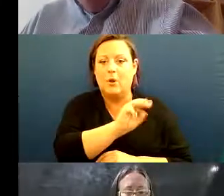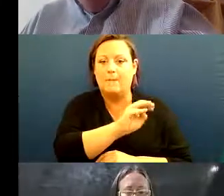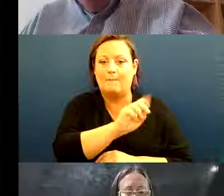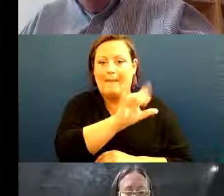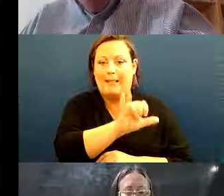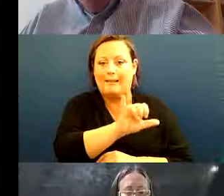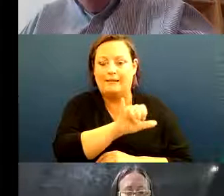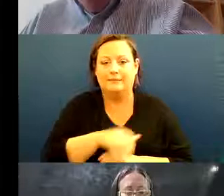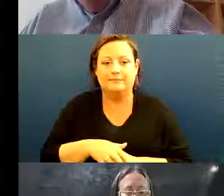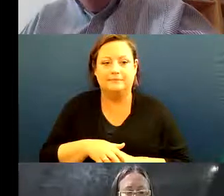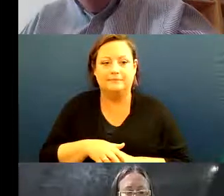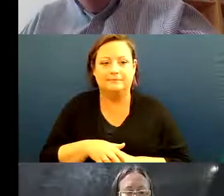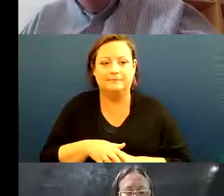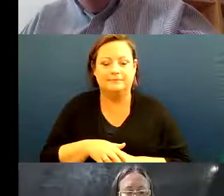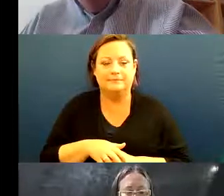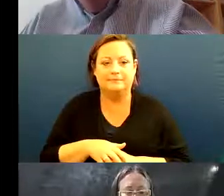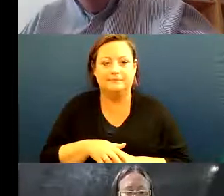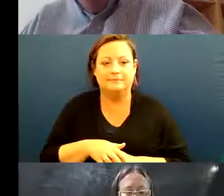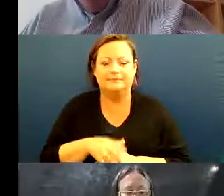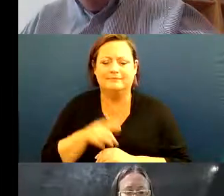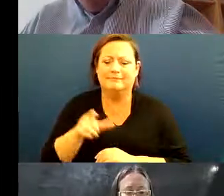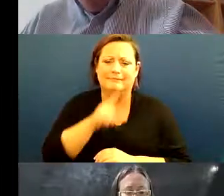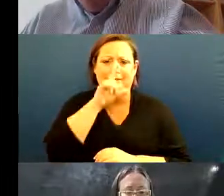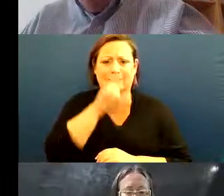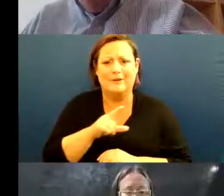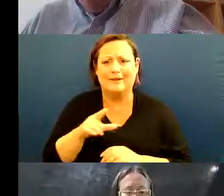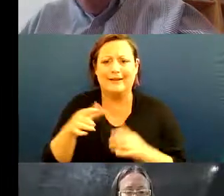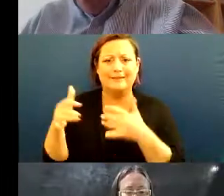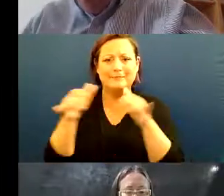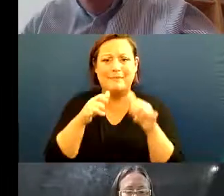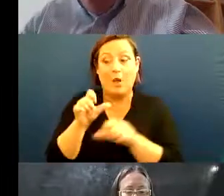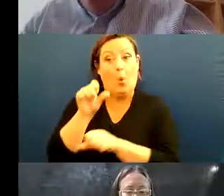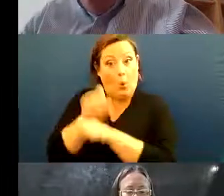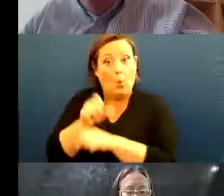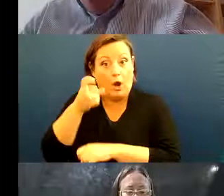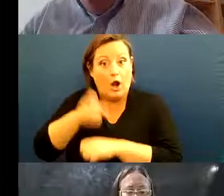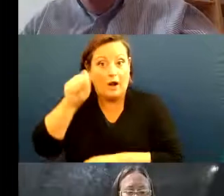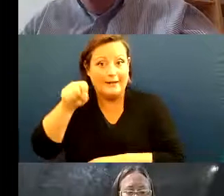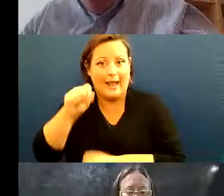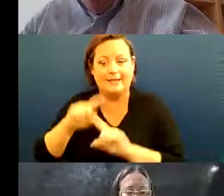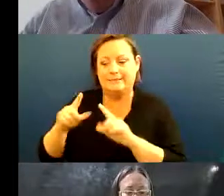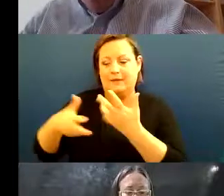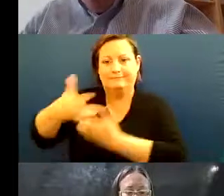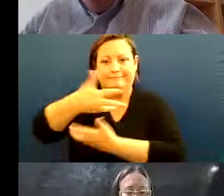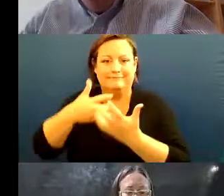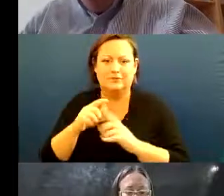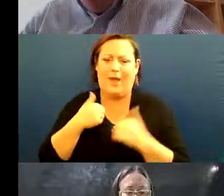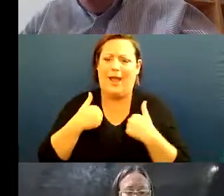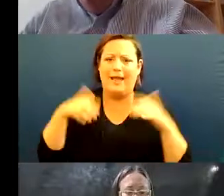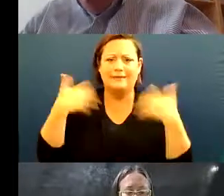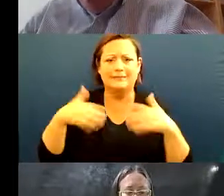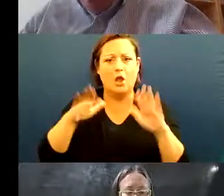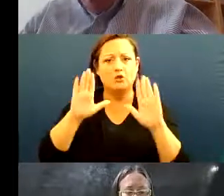loved to also have a good time as well as work hard. I had a great 8 years working with